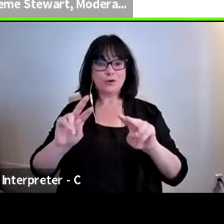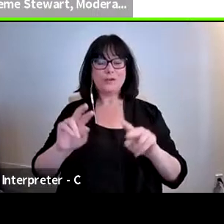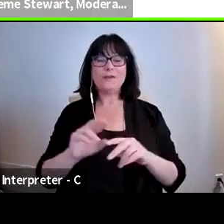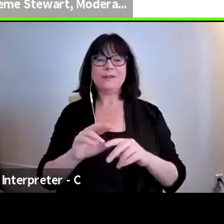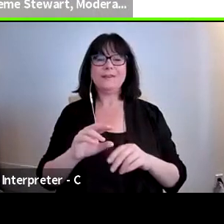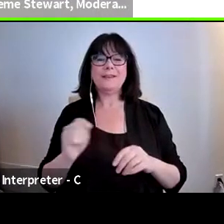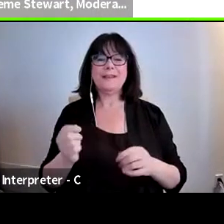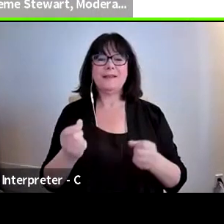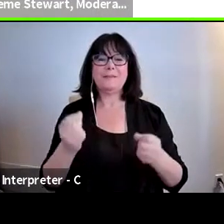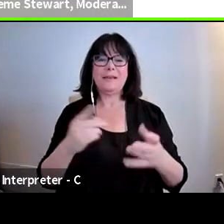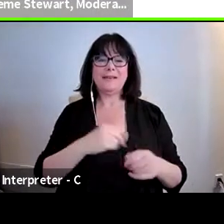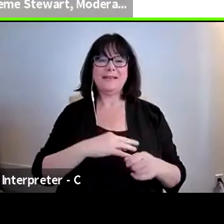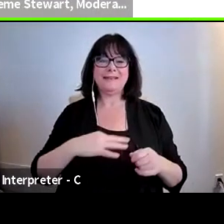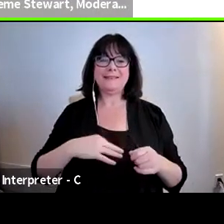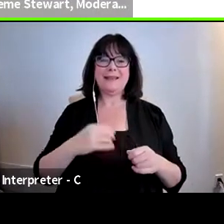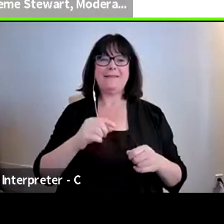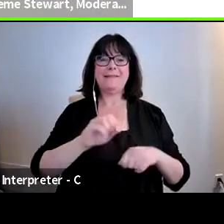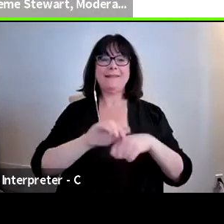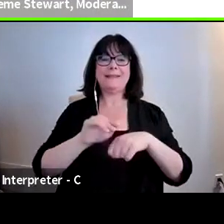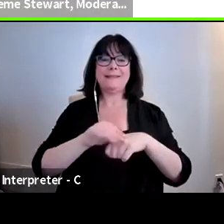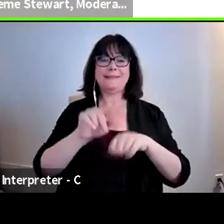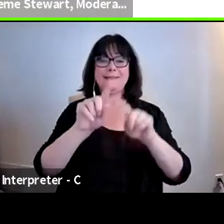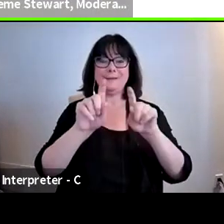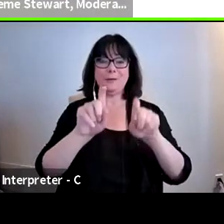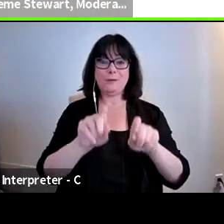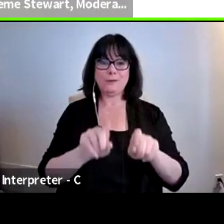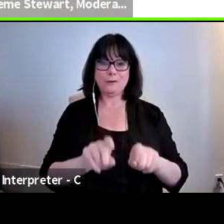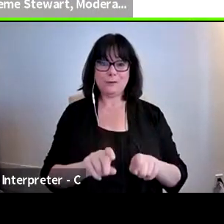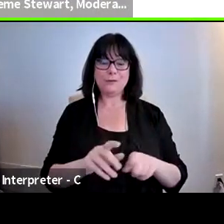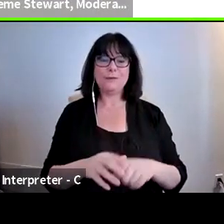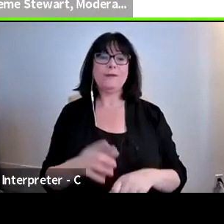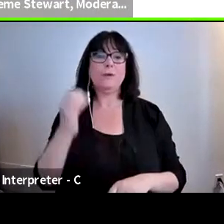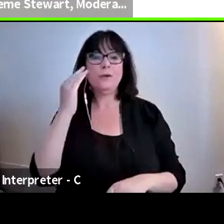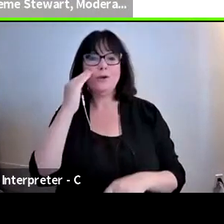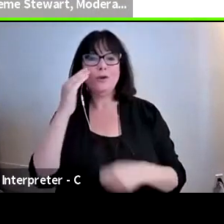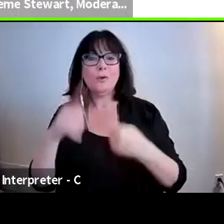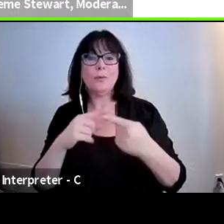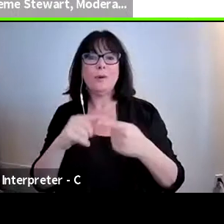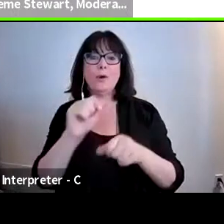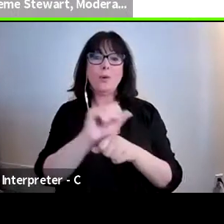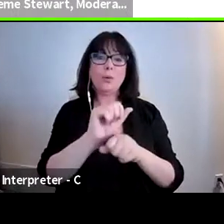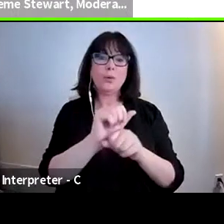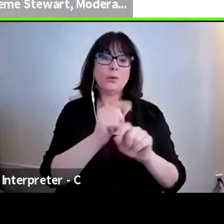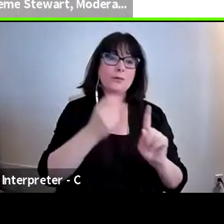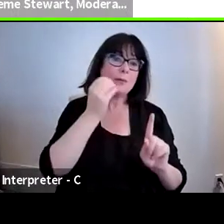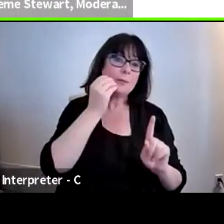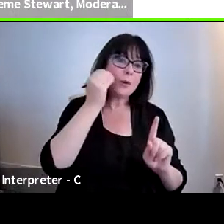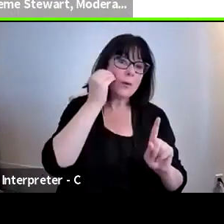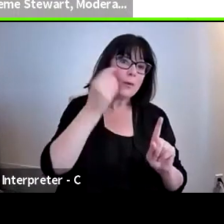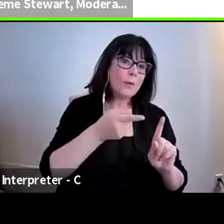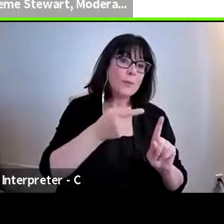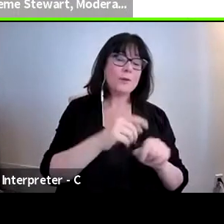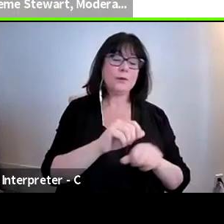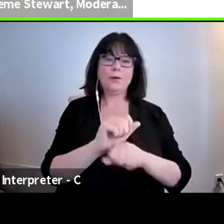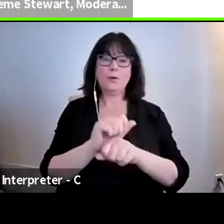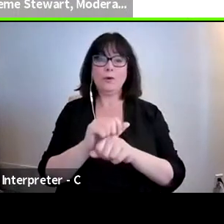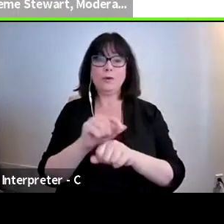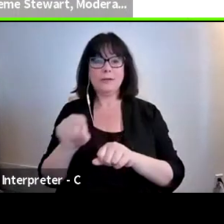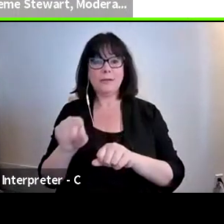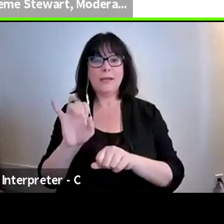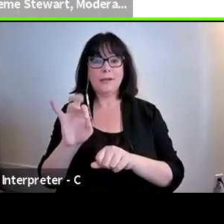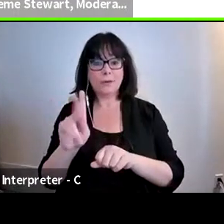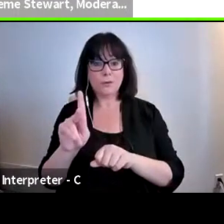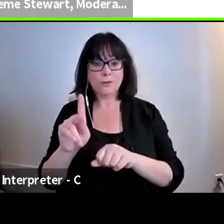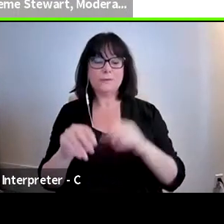from York staff members regarding sort of the work from home versus working on campus requirements. And this was addressed briefly